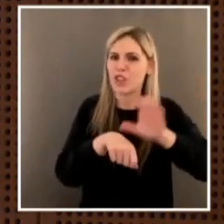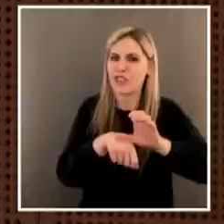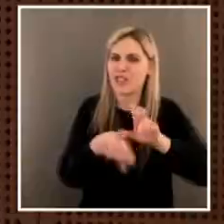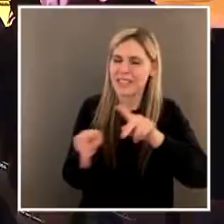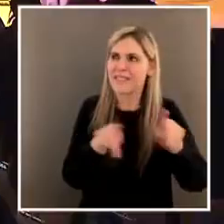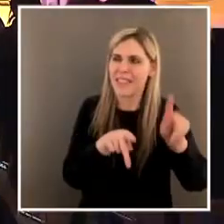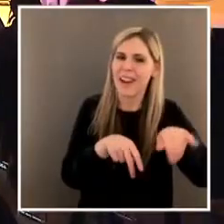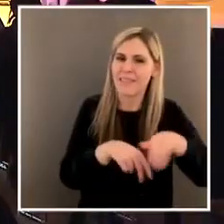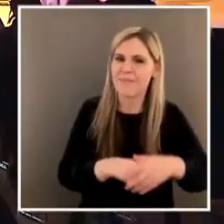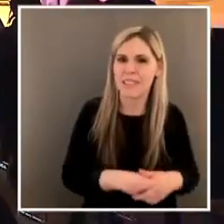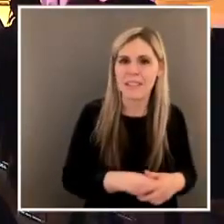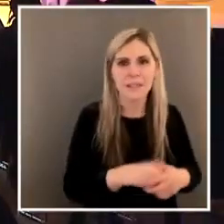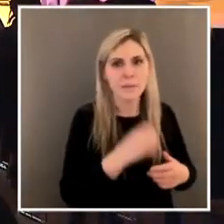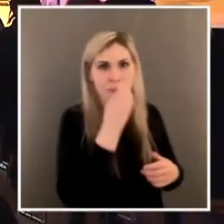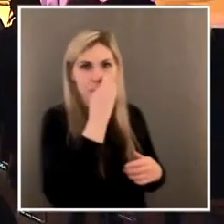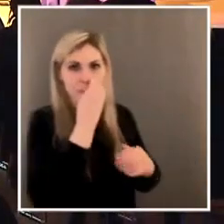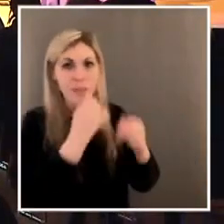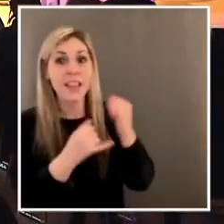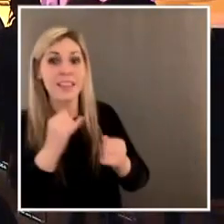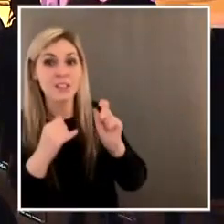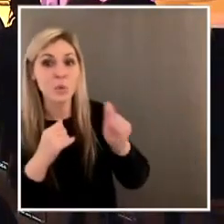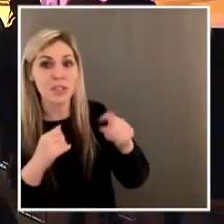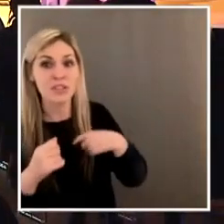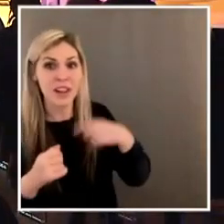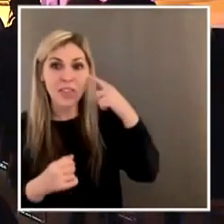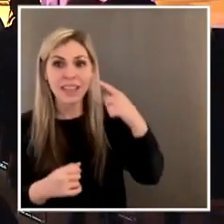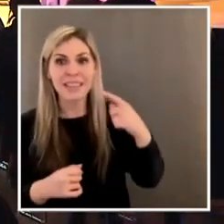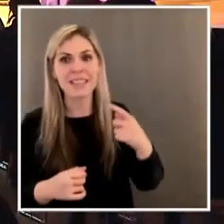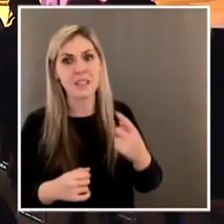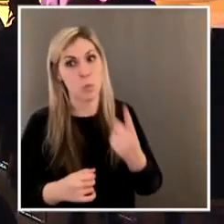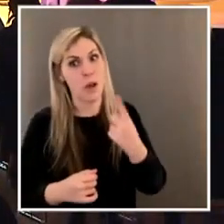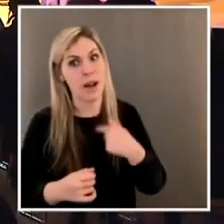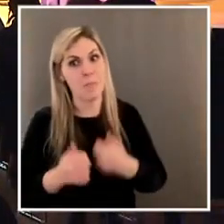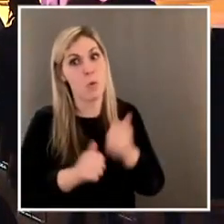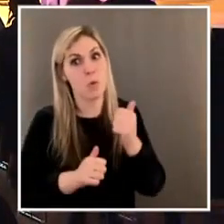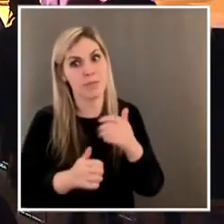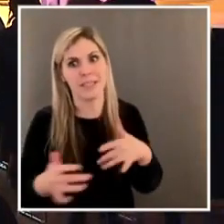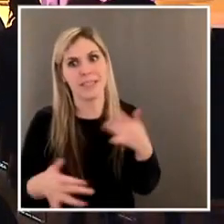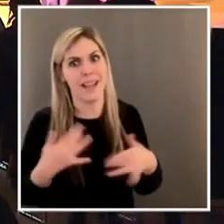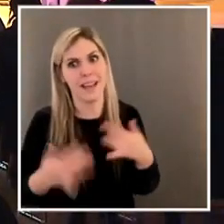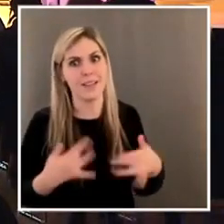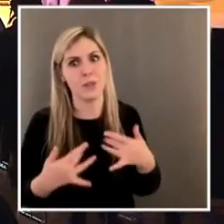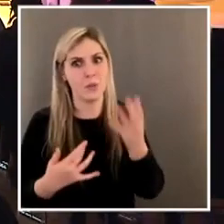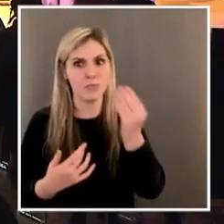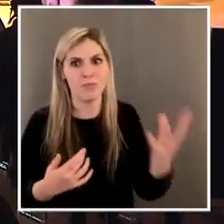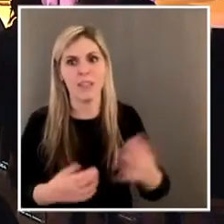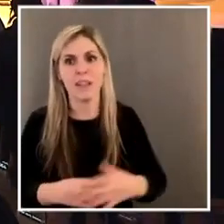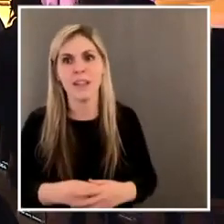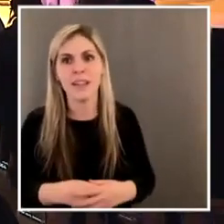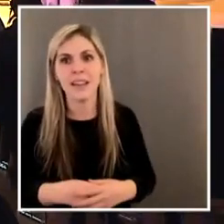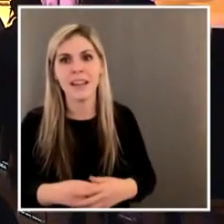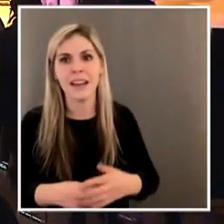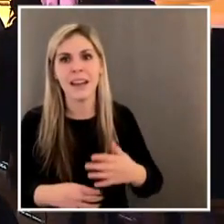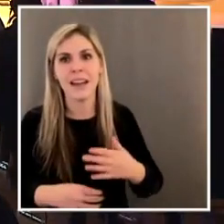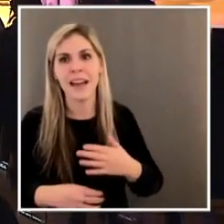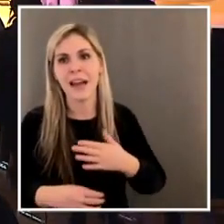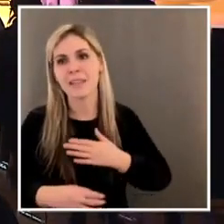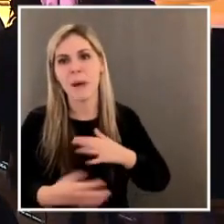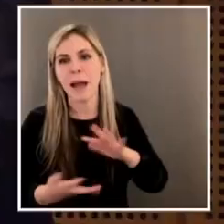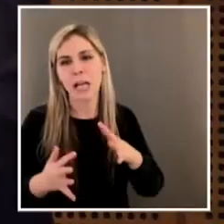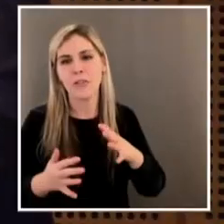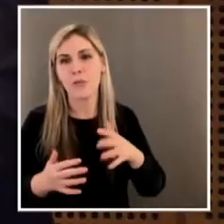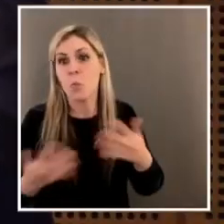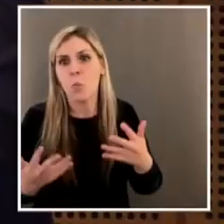Last question. I think it's the one that I'm the most excited about. It's my sort of what next question. So